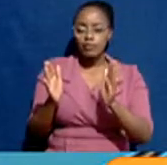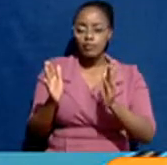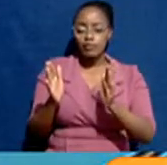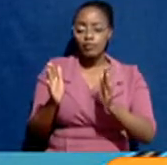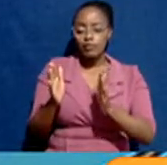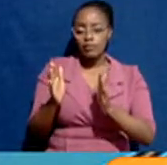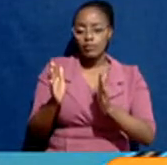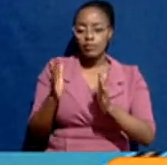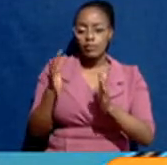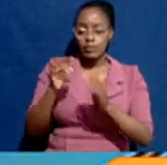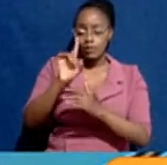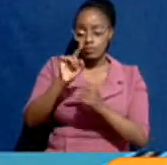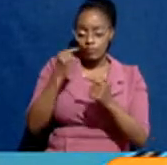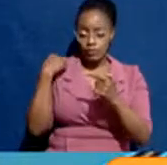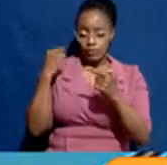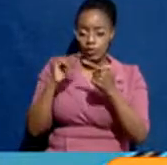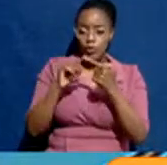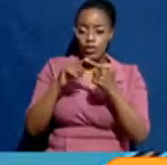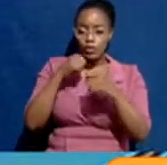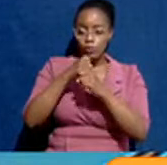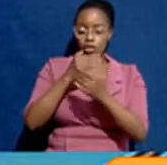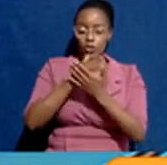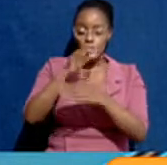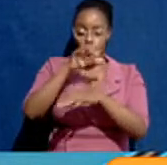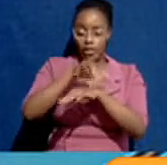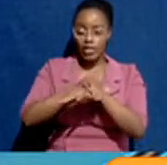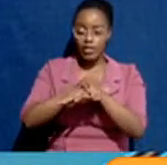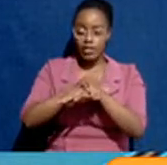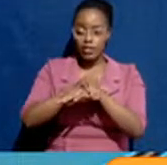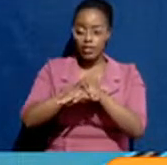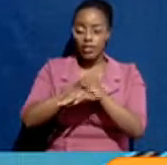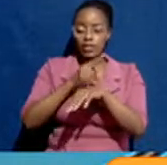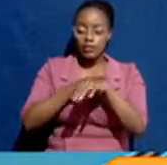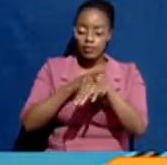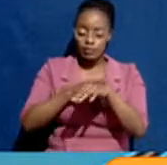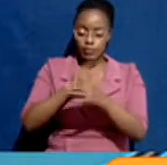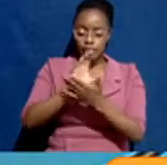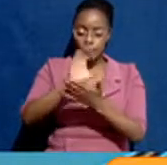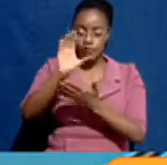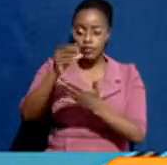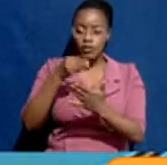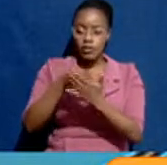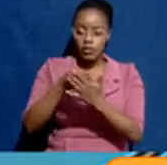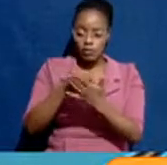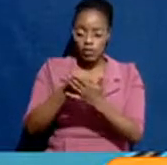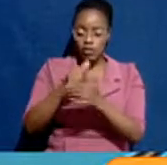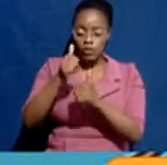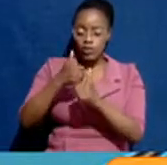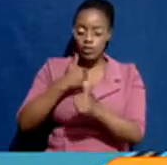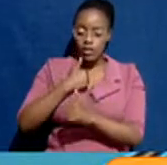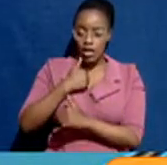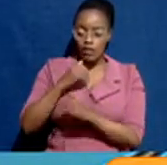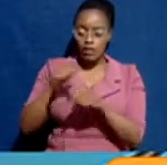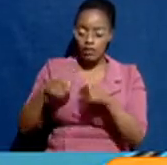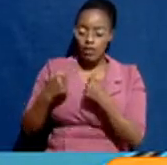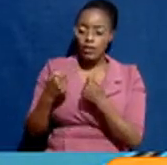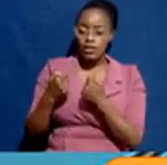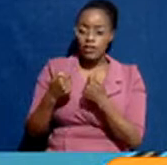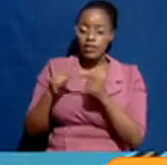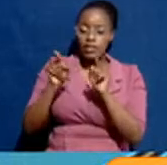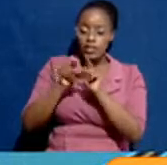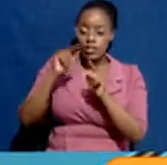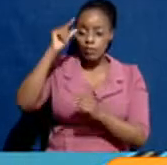So one, of course, is to ensure that we receive a timely disbursement so that we can organize ourselves as